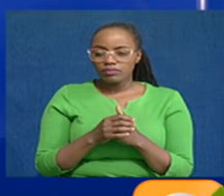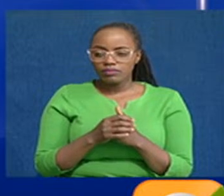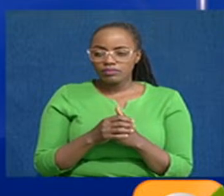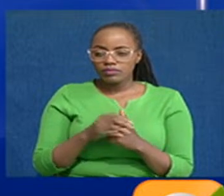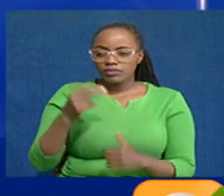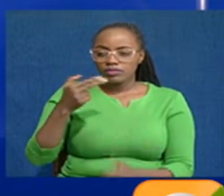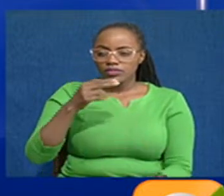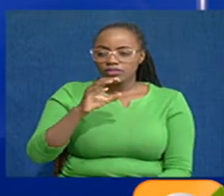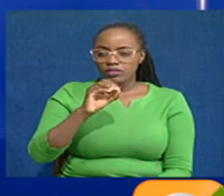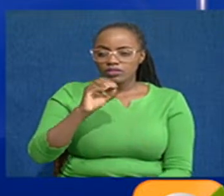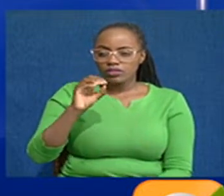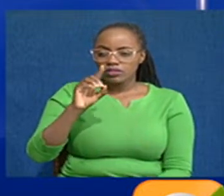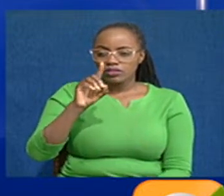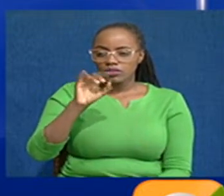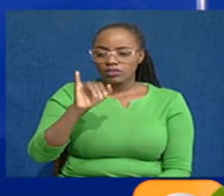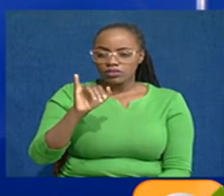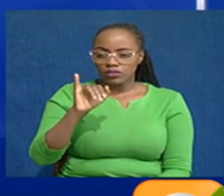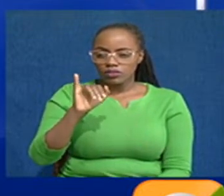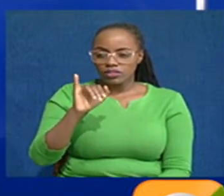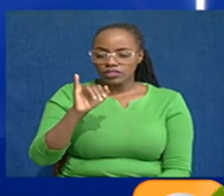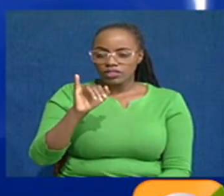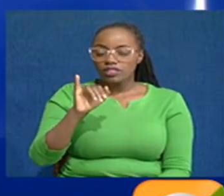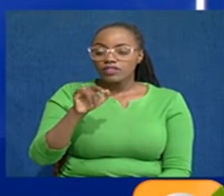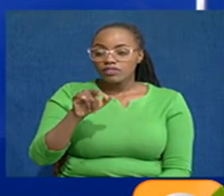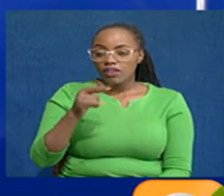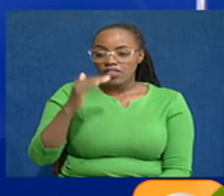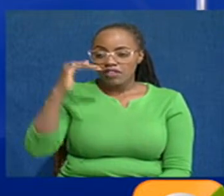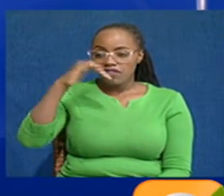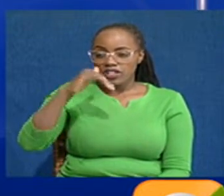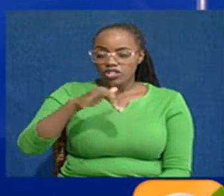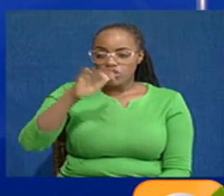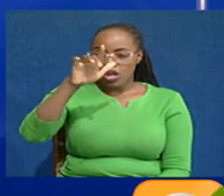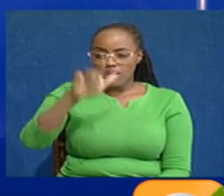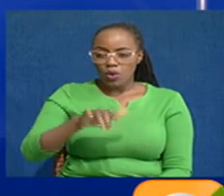Hoodie. Okay, I'll leave it at that. Inflation